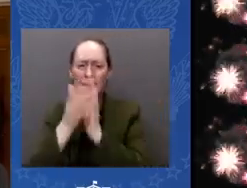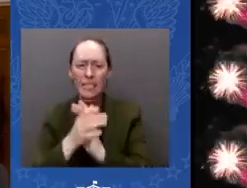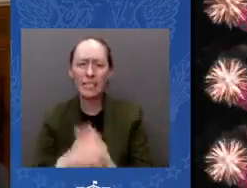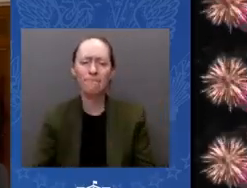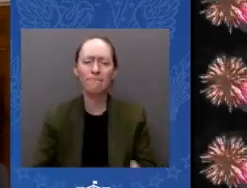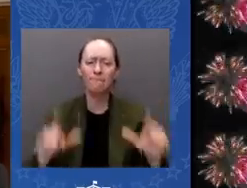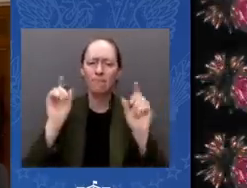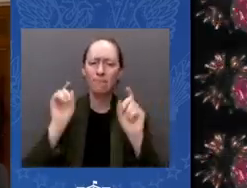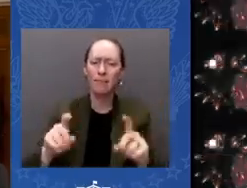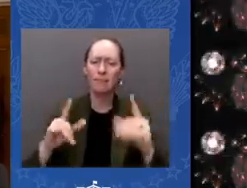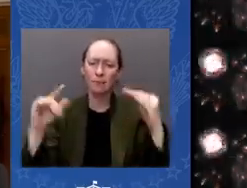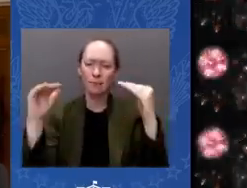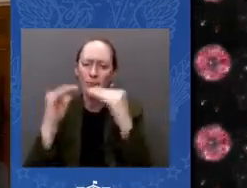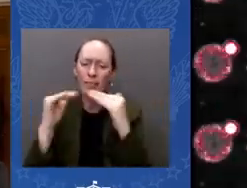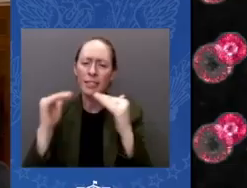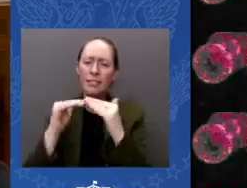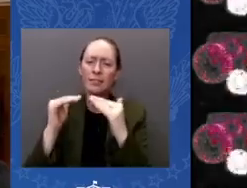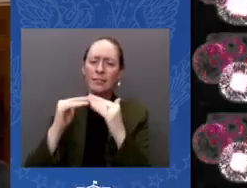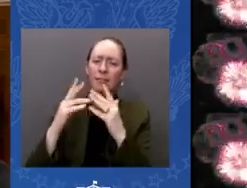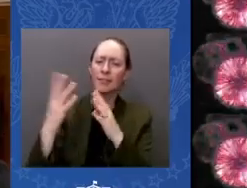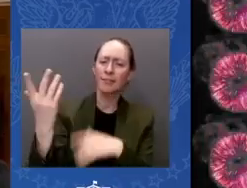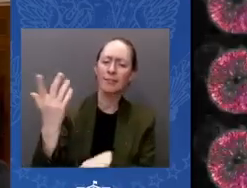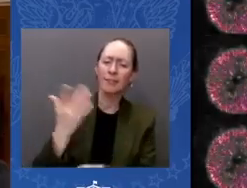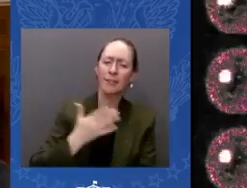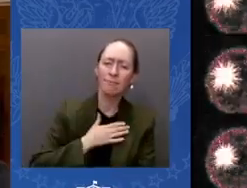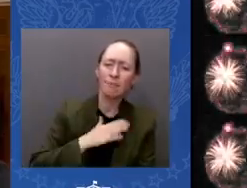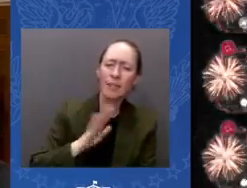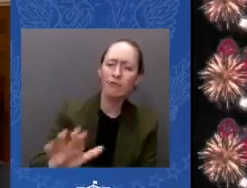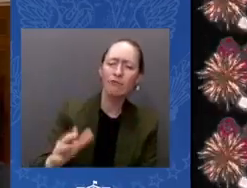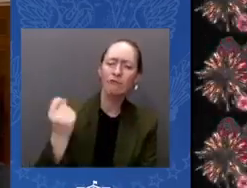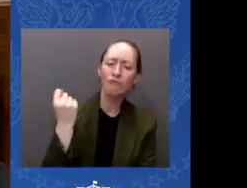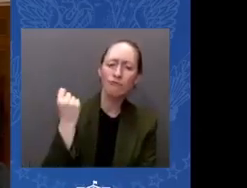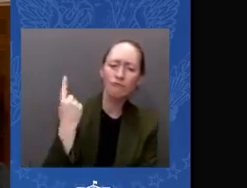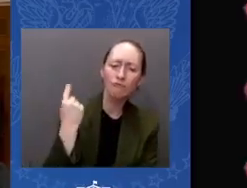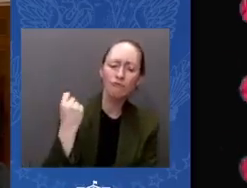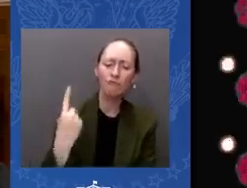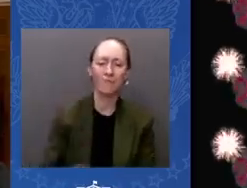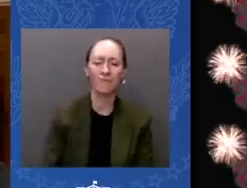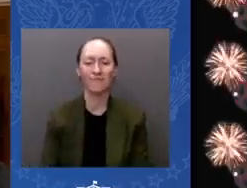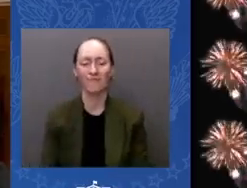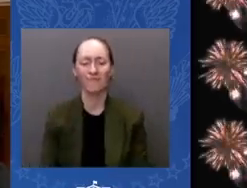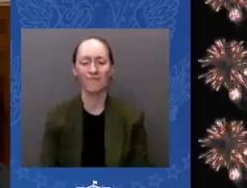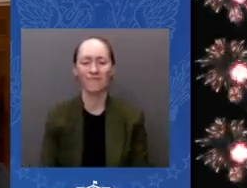even as powerful forces work to sow hate and division.